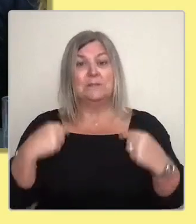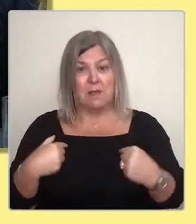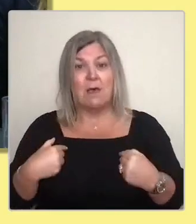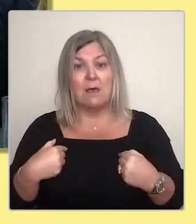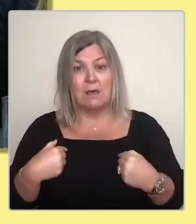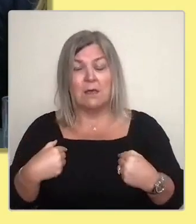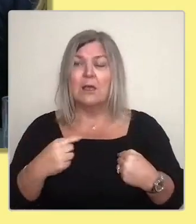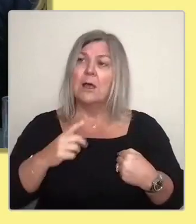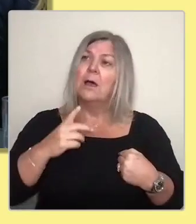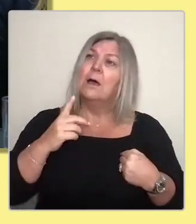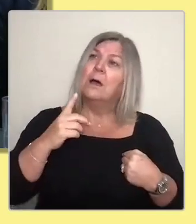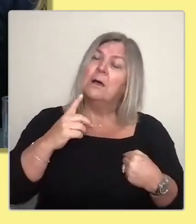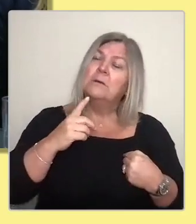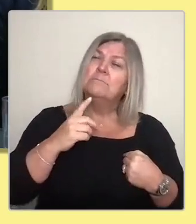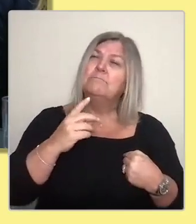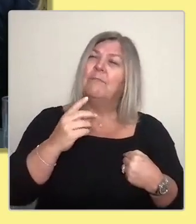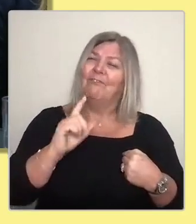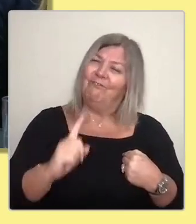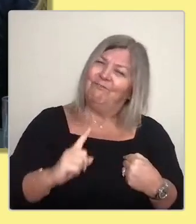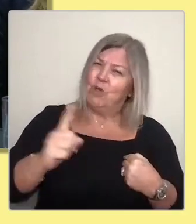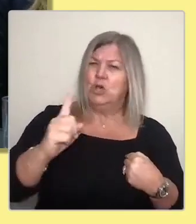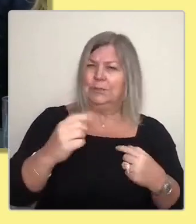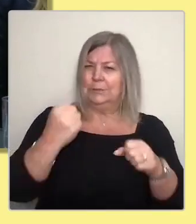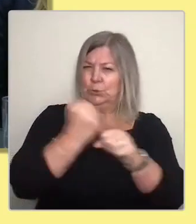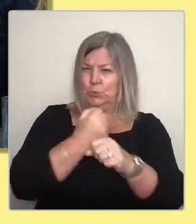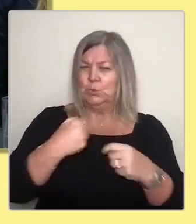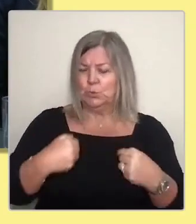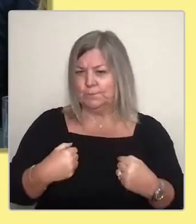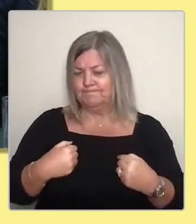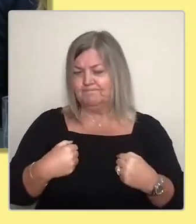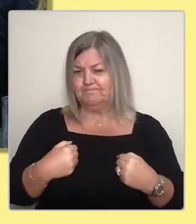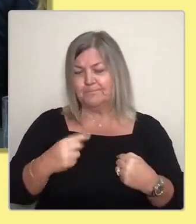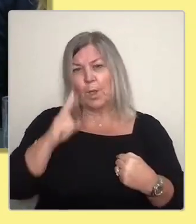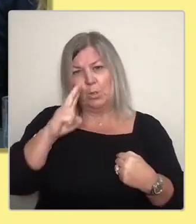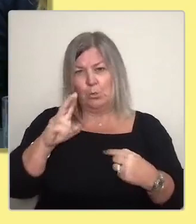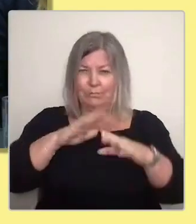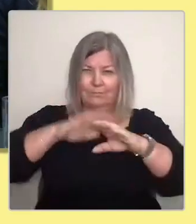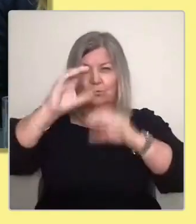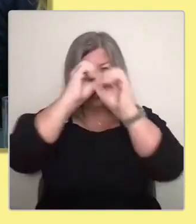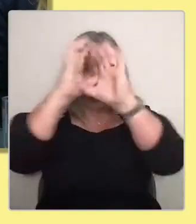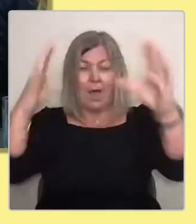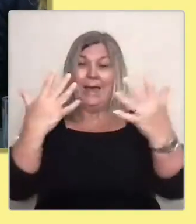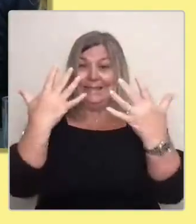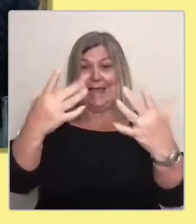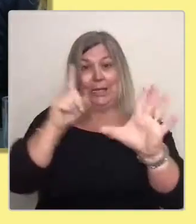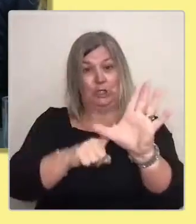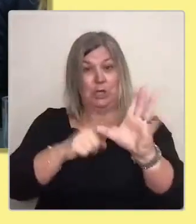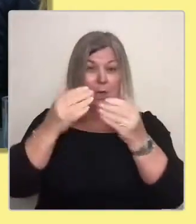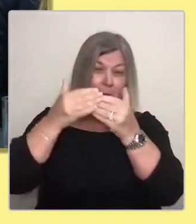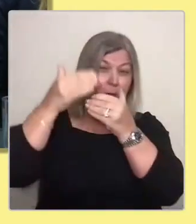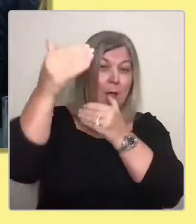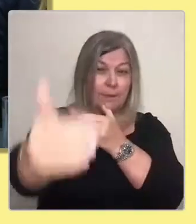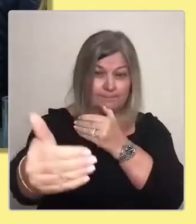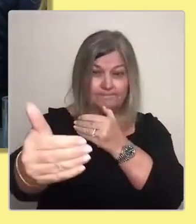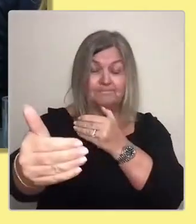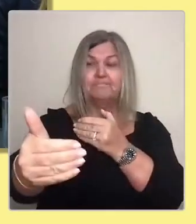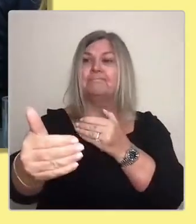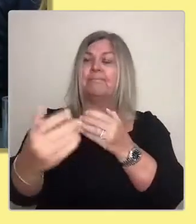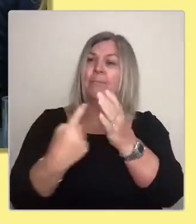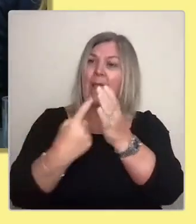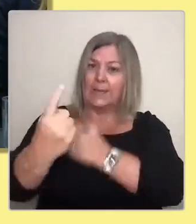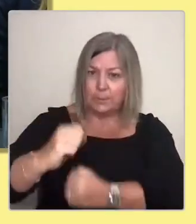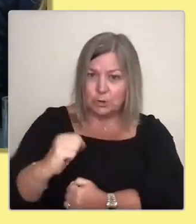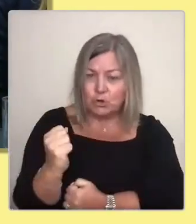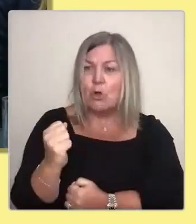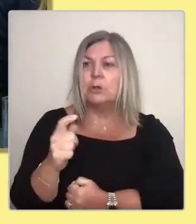first things I would do, is take that 10-year horizon for Scotland as an independent country